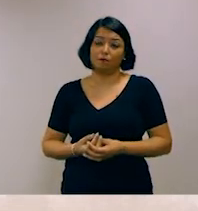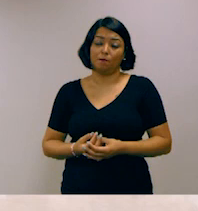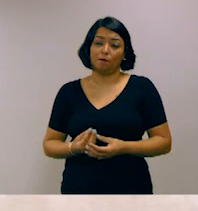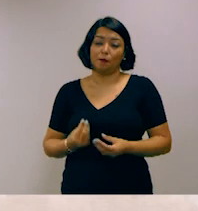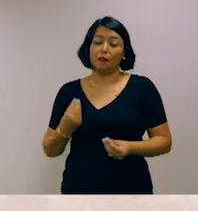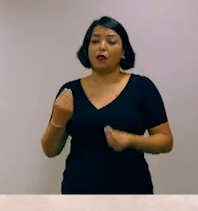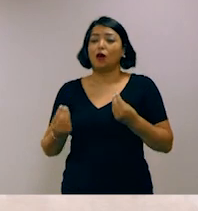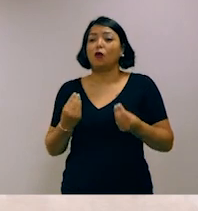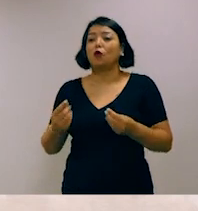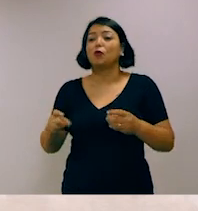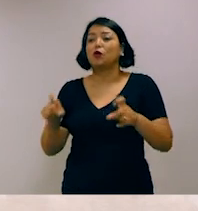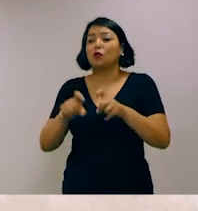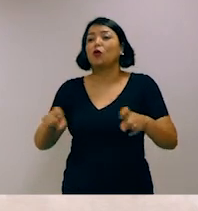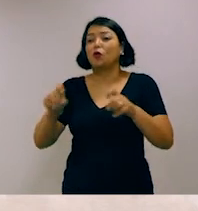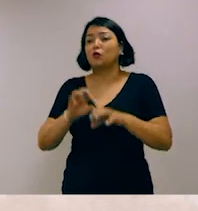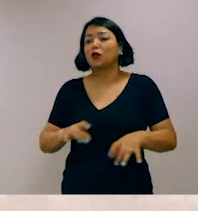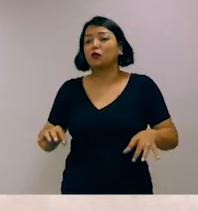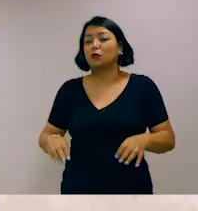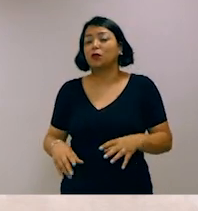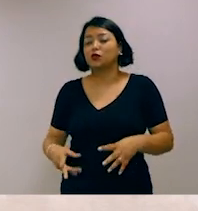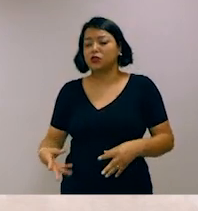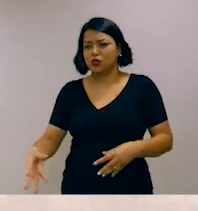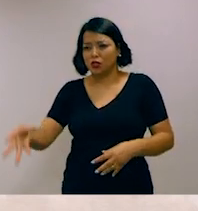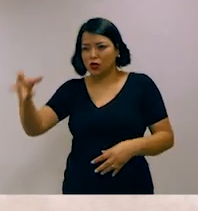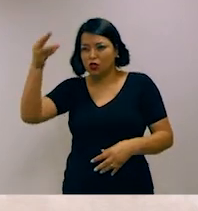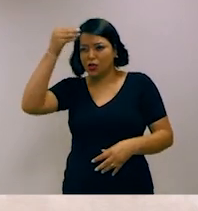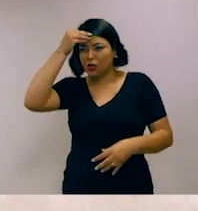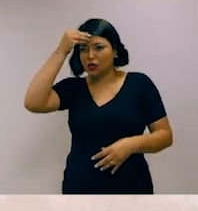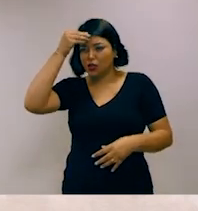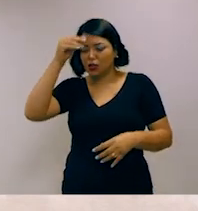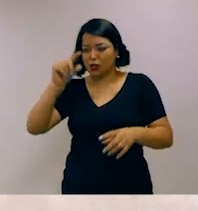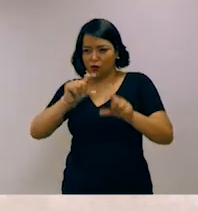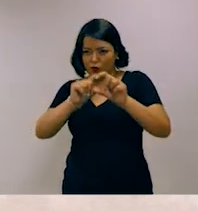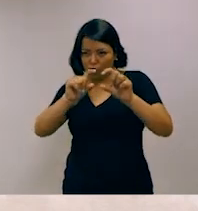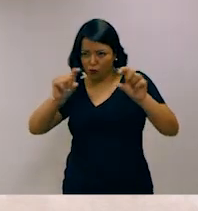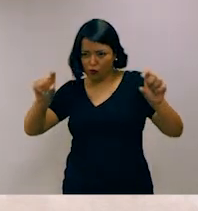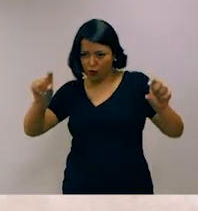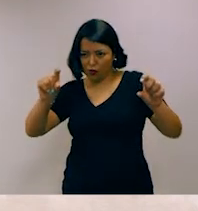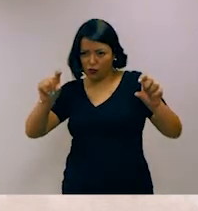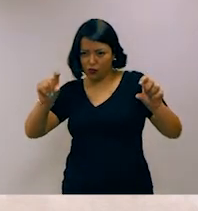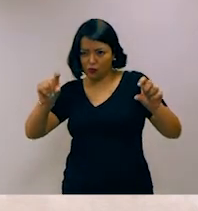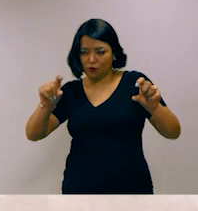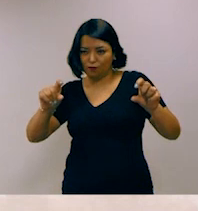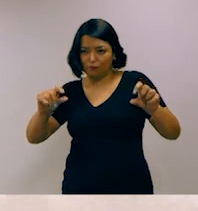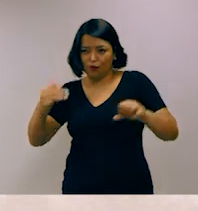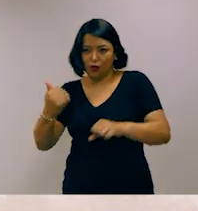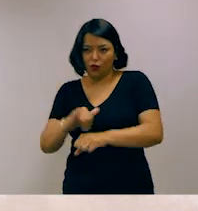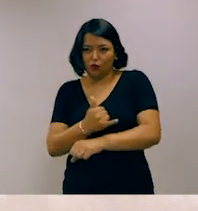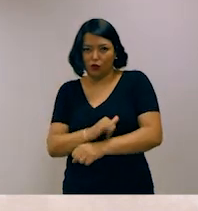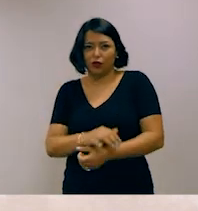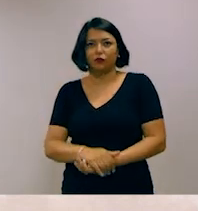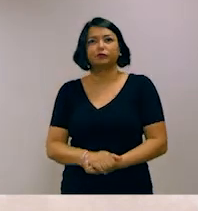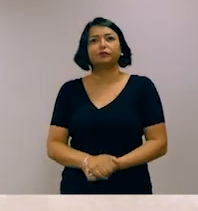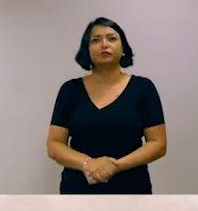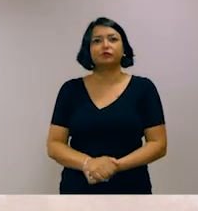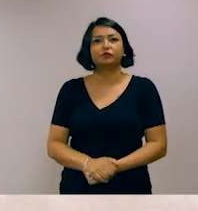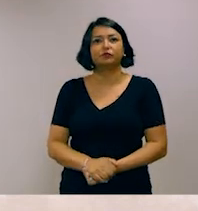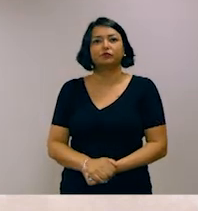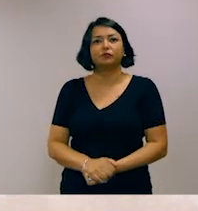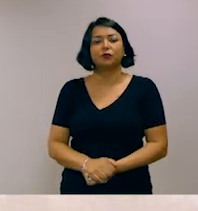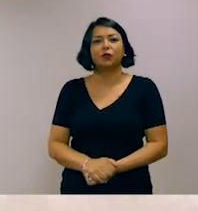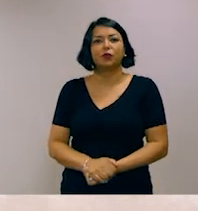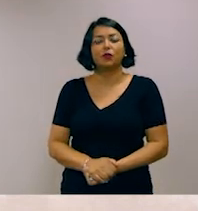I transform the text into something that the machine can interpret? And how can I work with these texts using machine